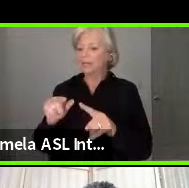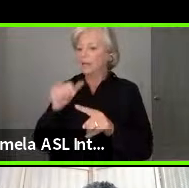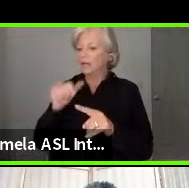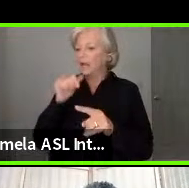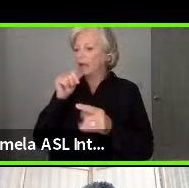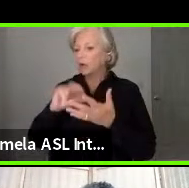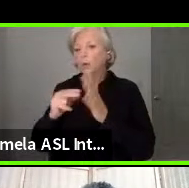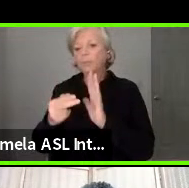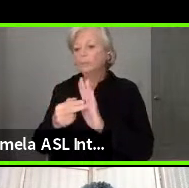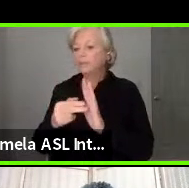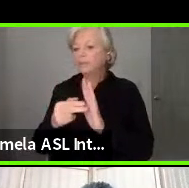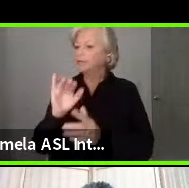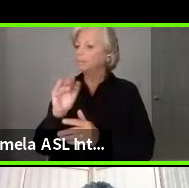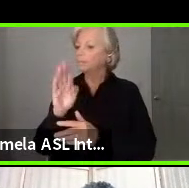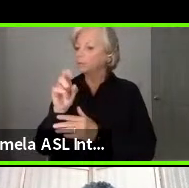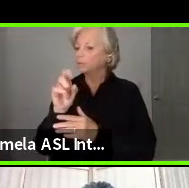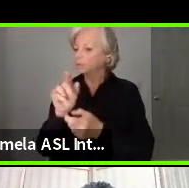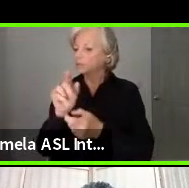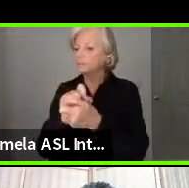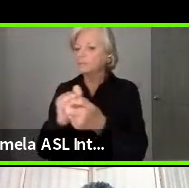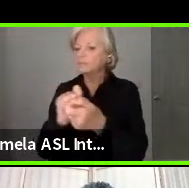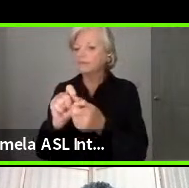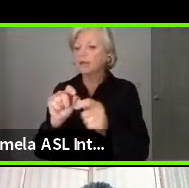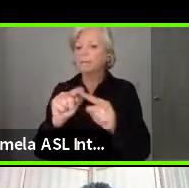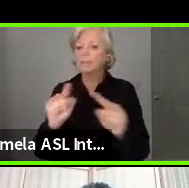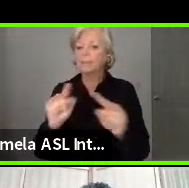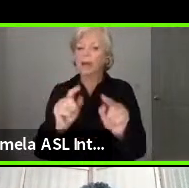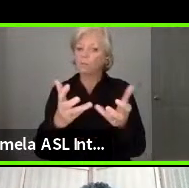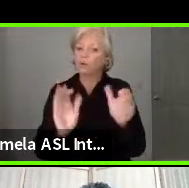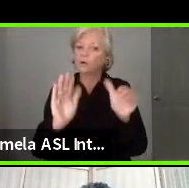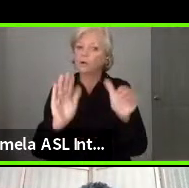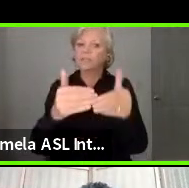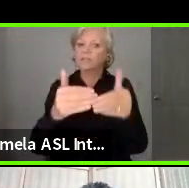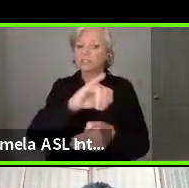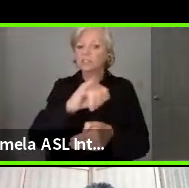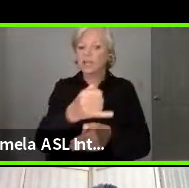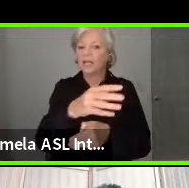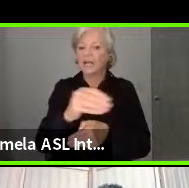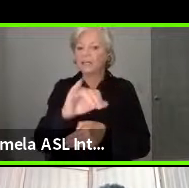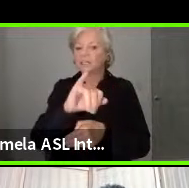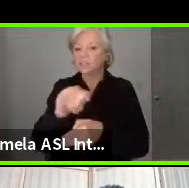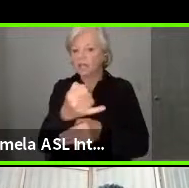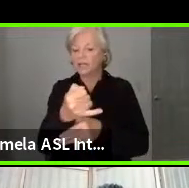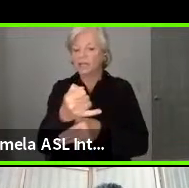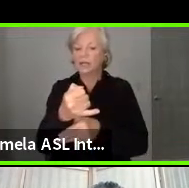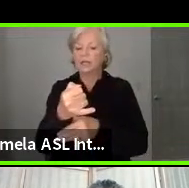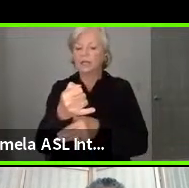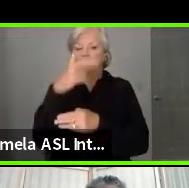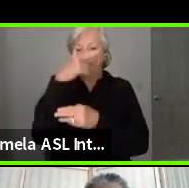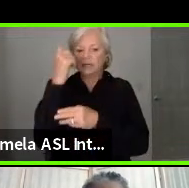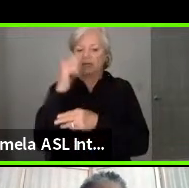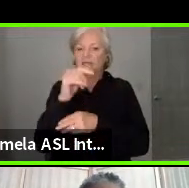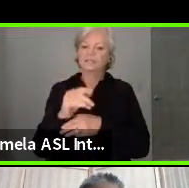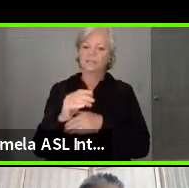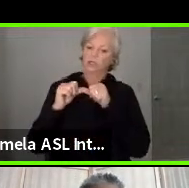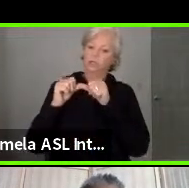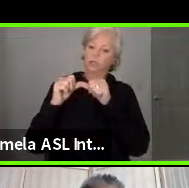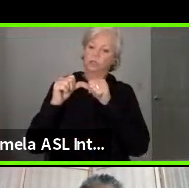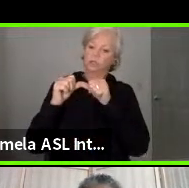I'm specifically asking about J&J because the duration is so different than it is for Moderna and